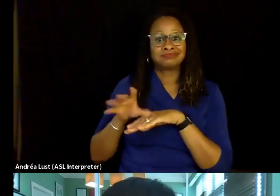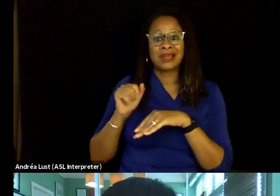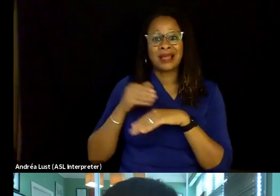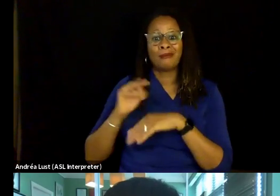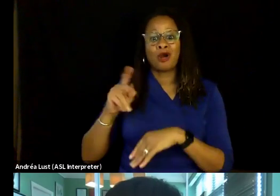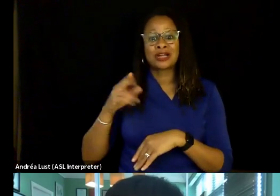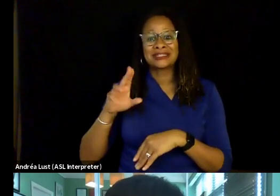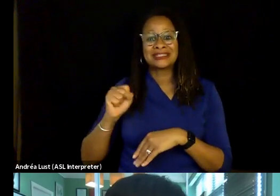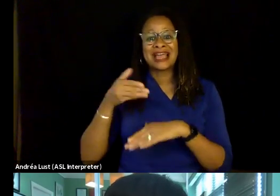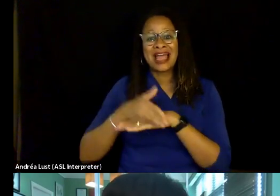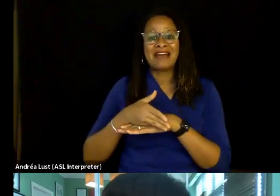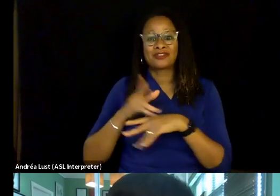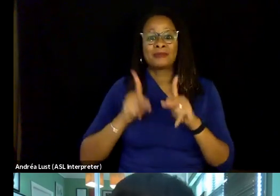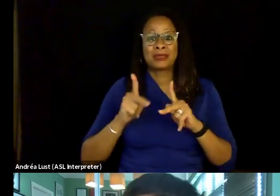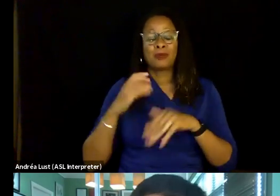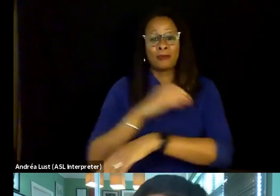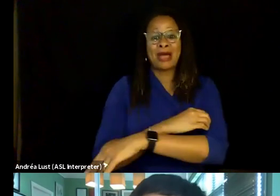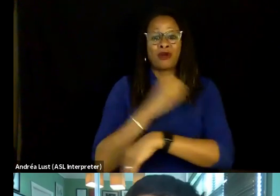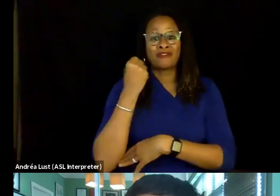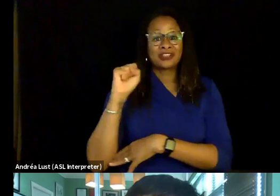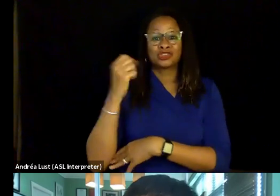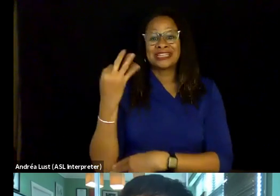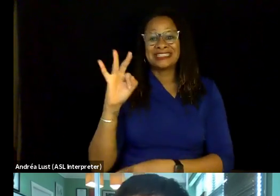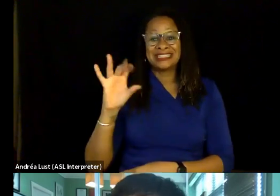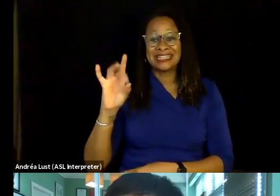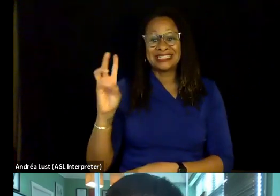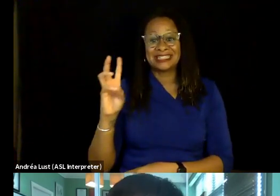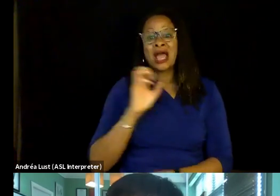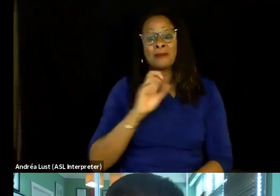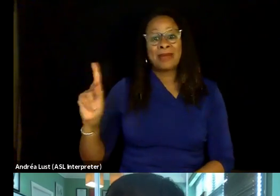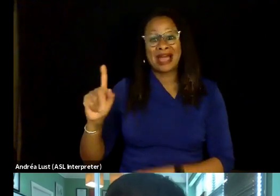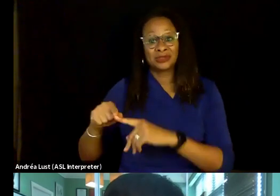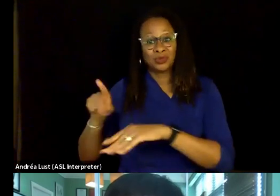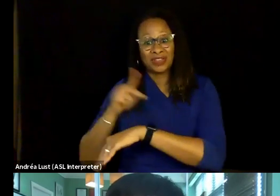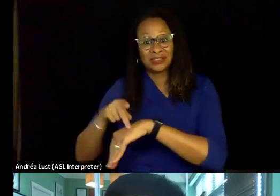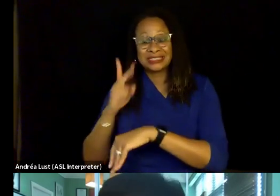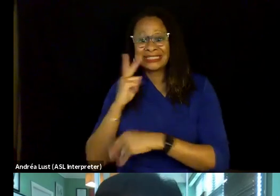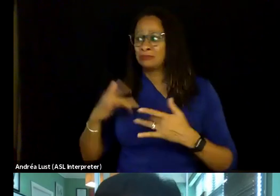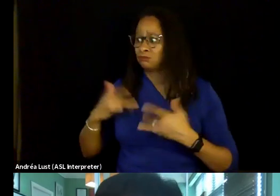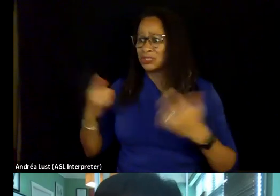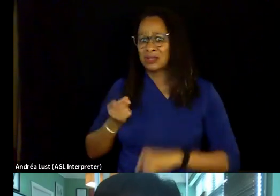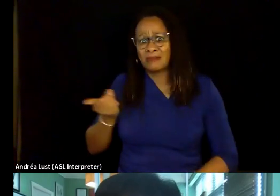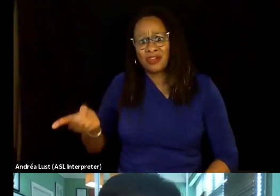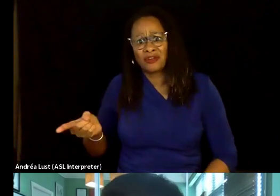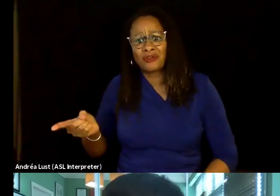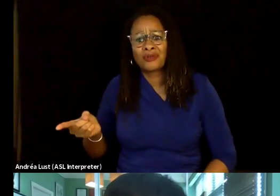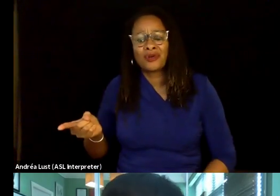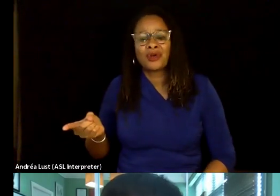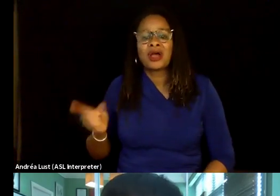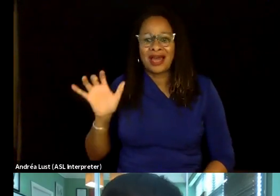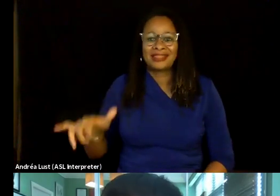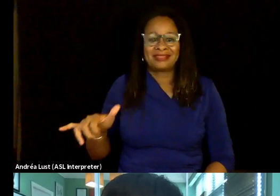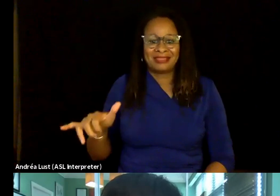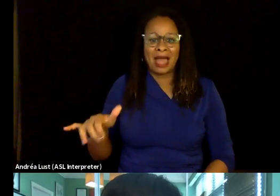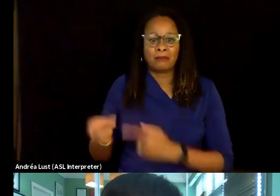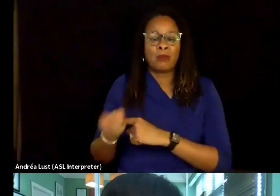Power Revolution in 86. I went back to the country, to the Philippines, to see what was going on there, right? And that was, I think, when